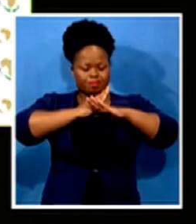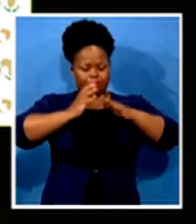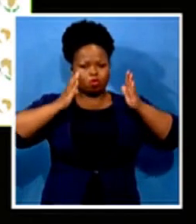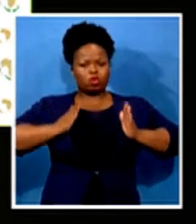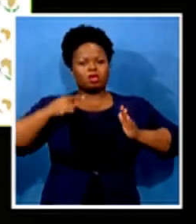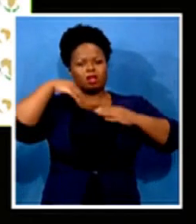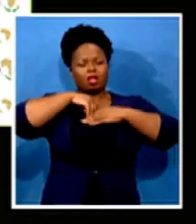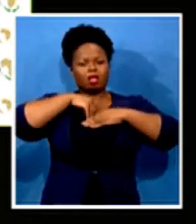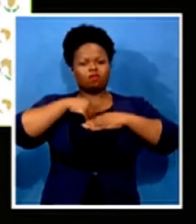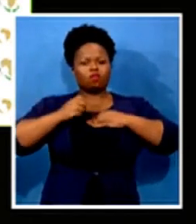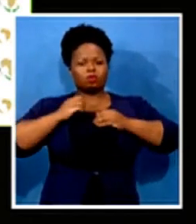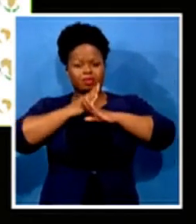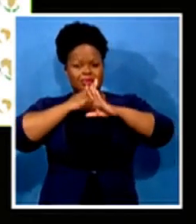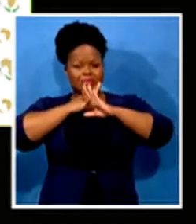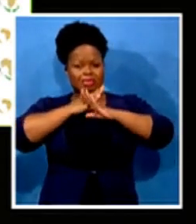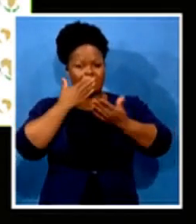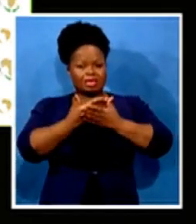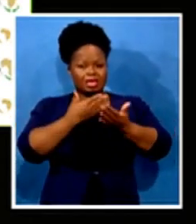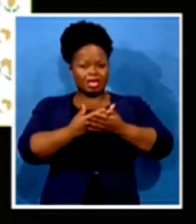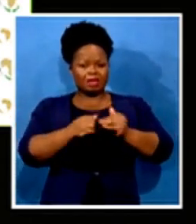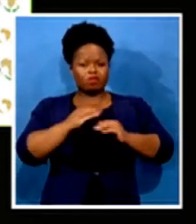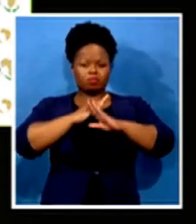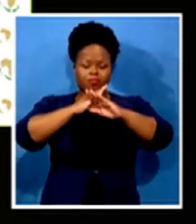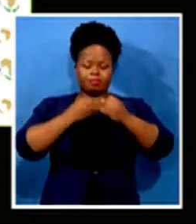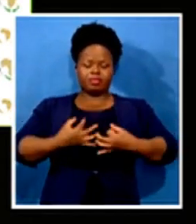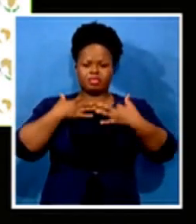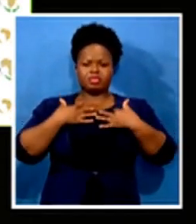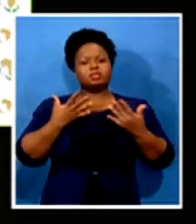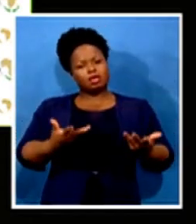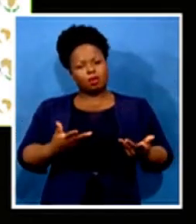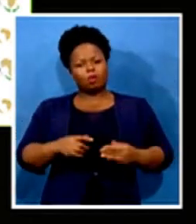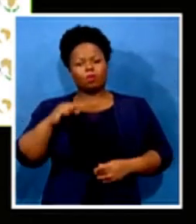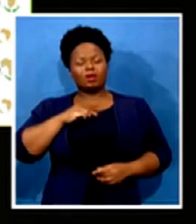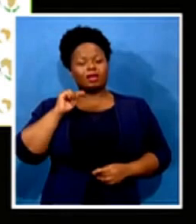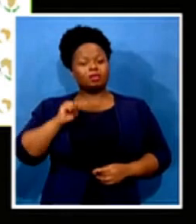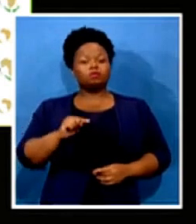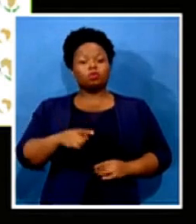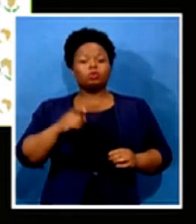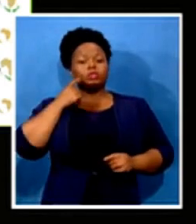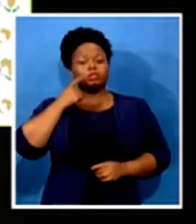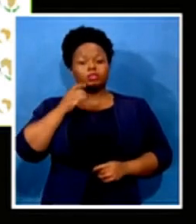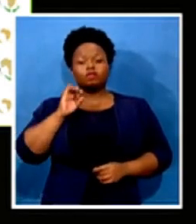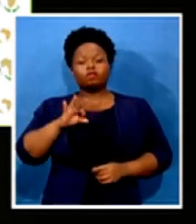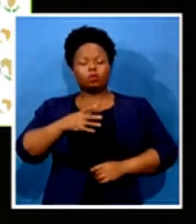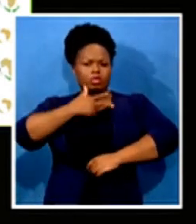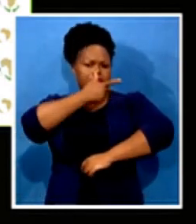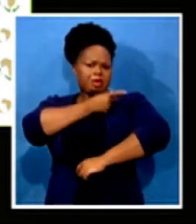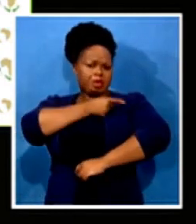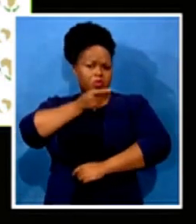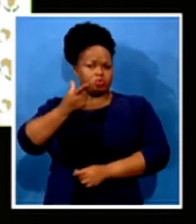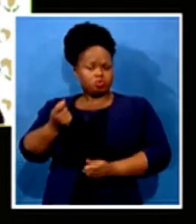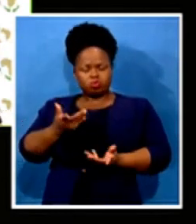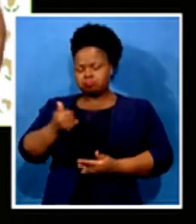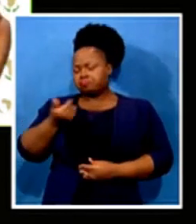from infecting cells, and which is the premise for developing vaccines? That we don't know. Okay, we also know that vaccines